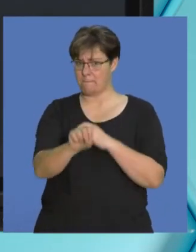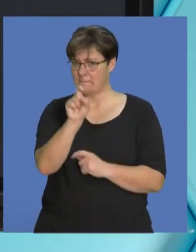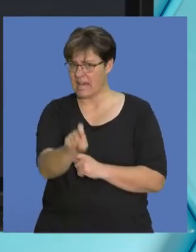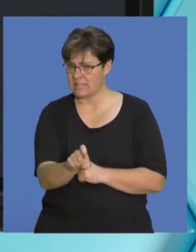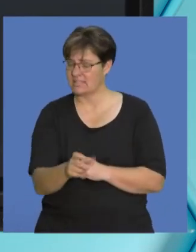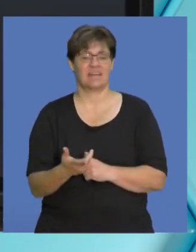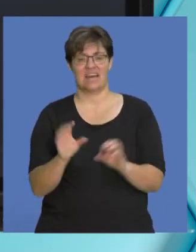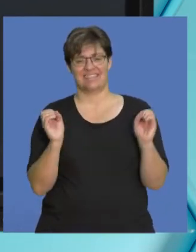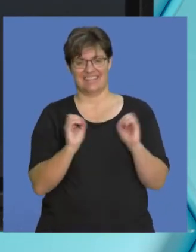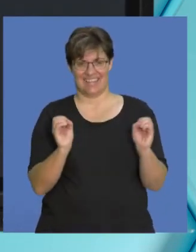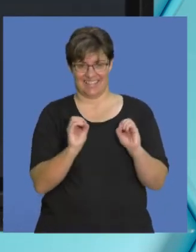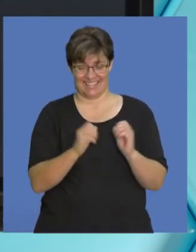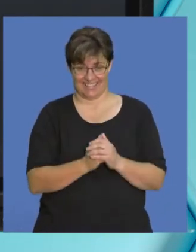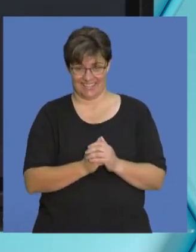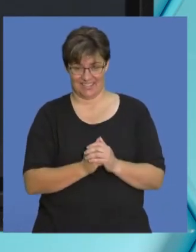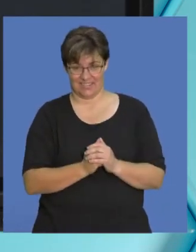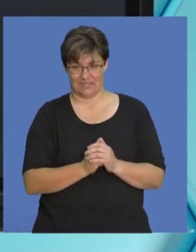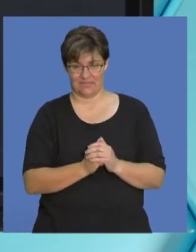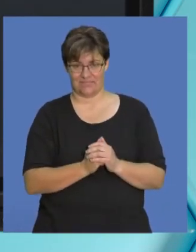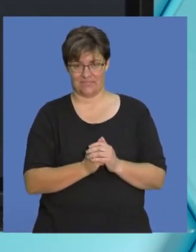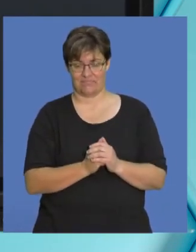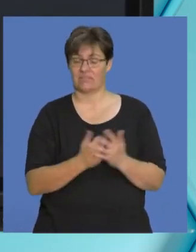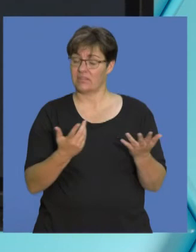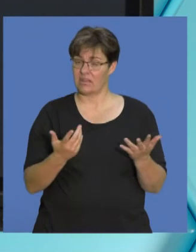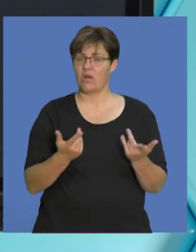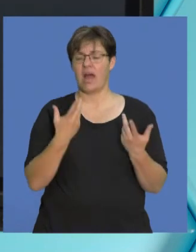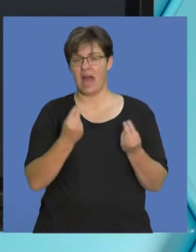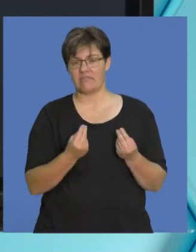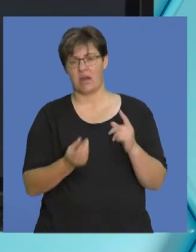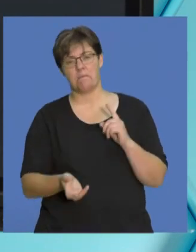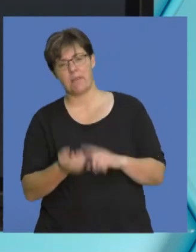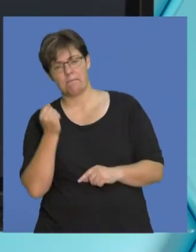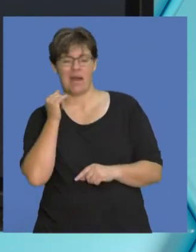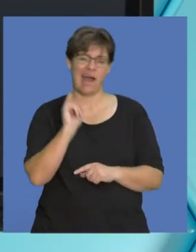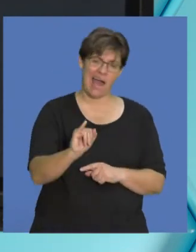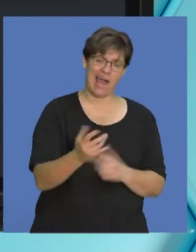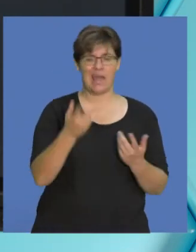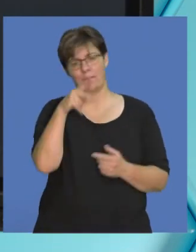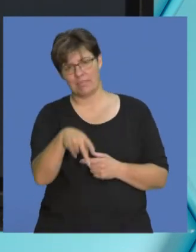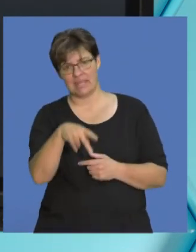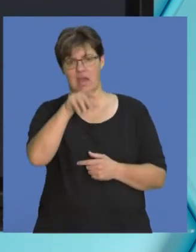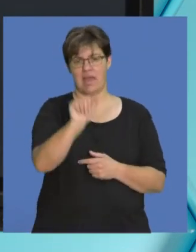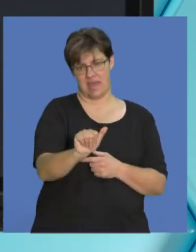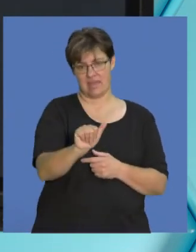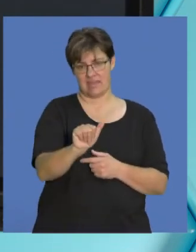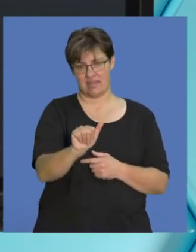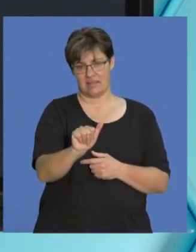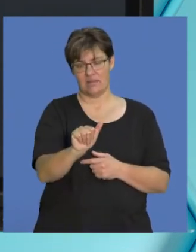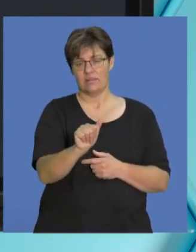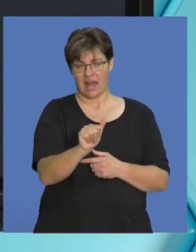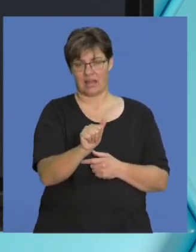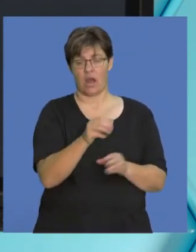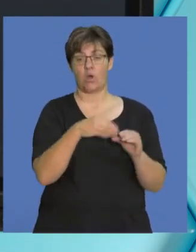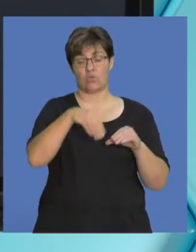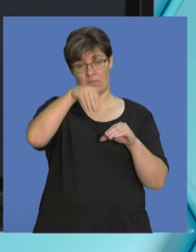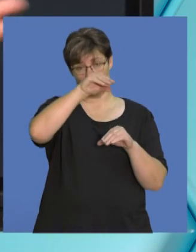that involved us trying to find the value of n. Rather, you'll have to find I, P, or A. That's